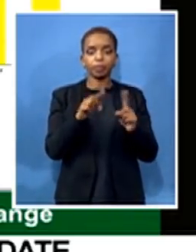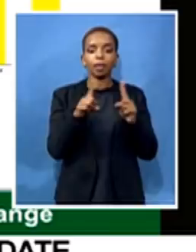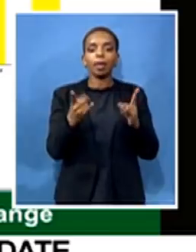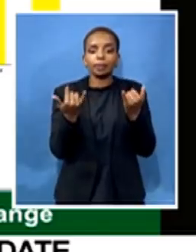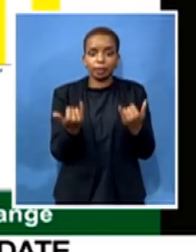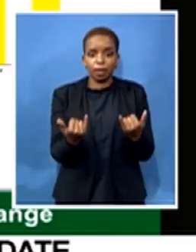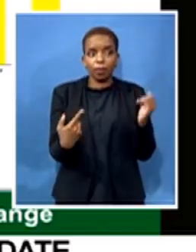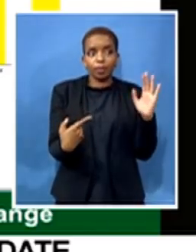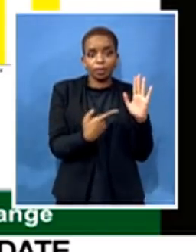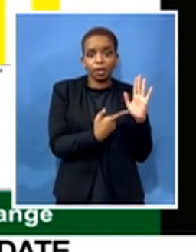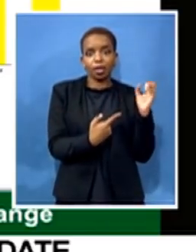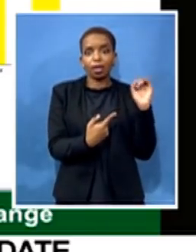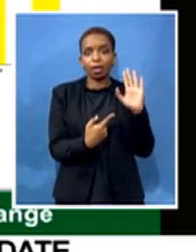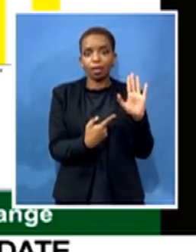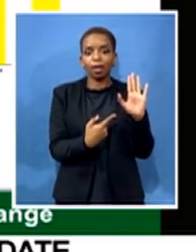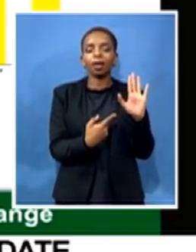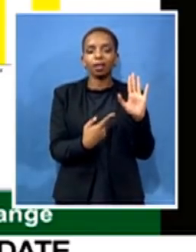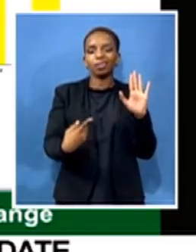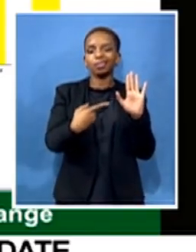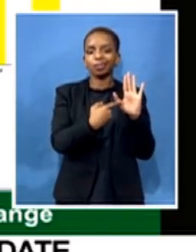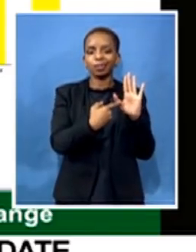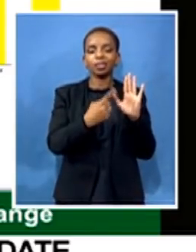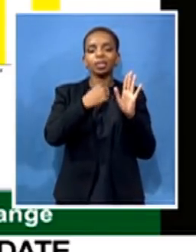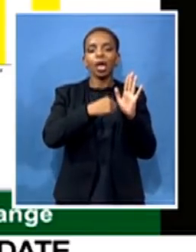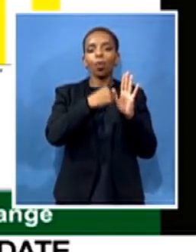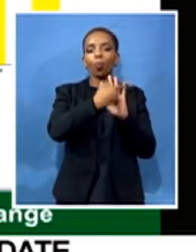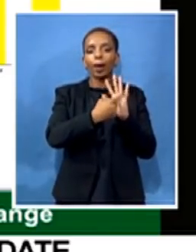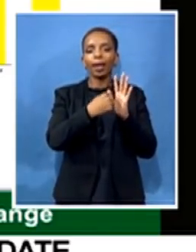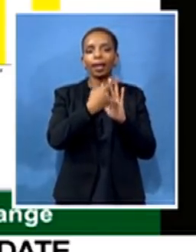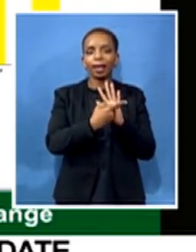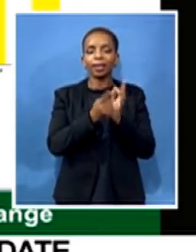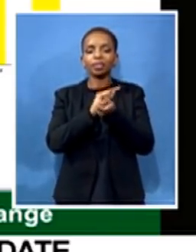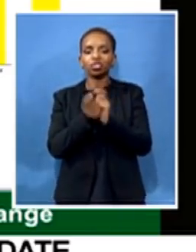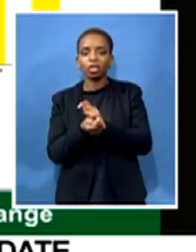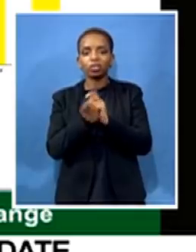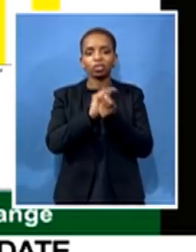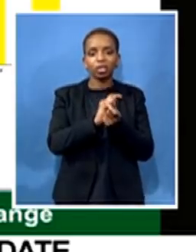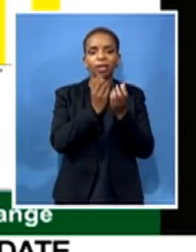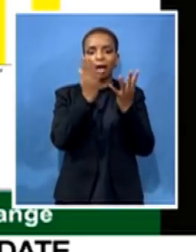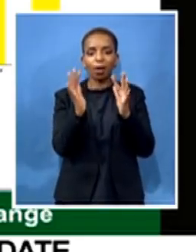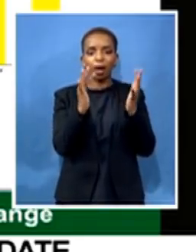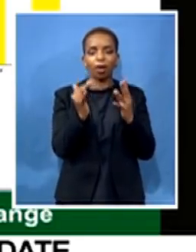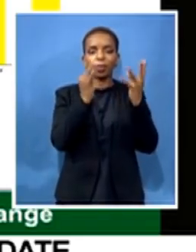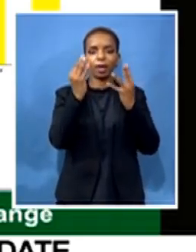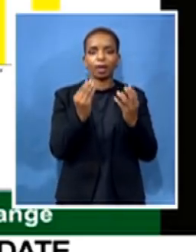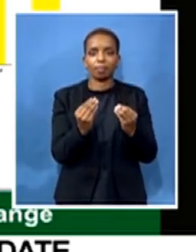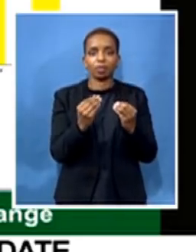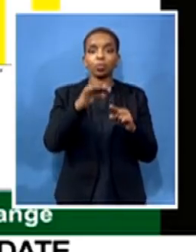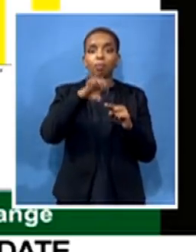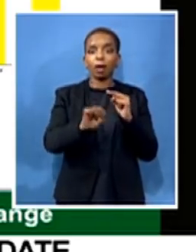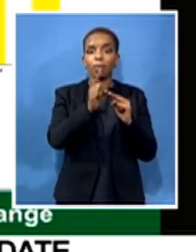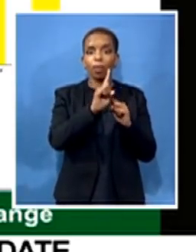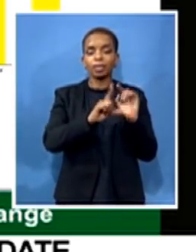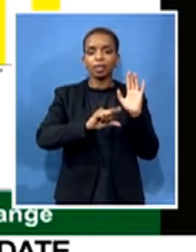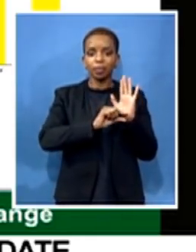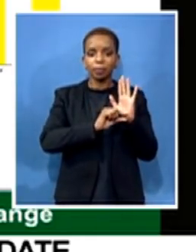weekly change in terms of numbers. We will notice that as the numbers are increasing, the last week actually was responsible